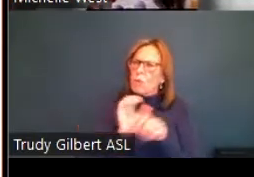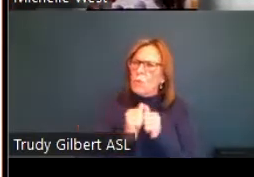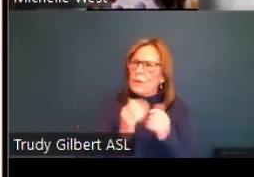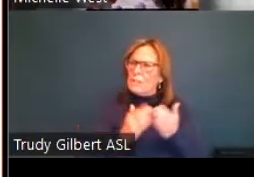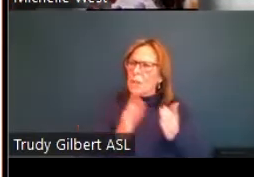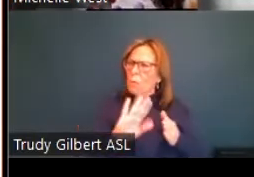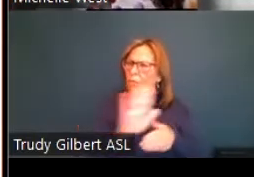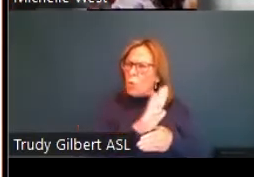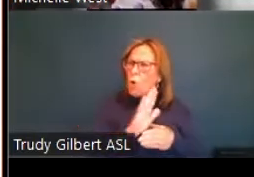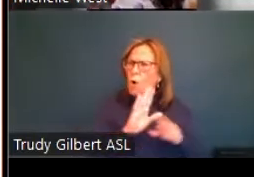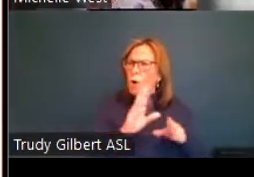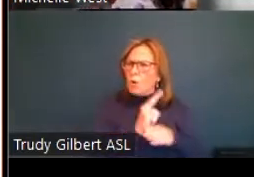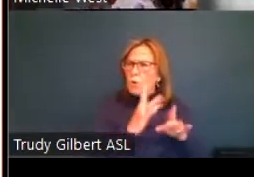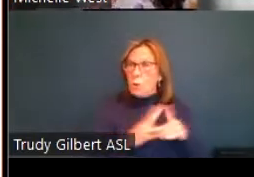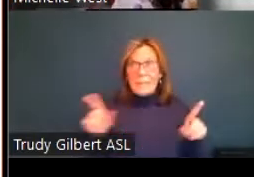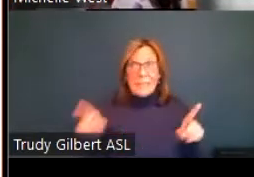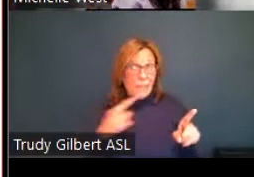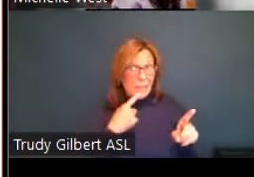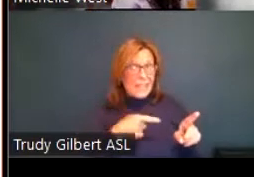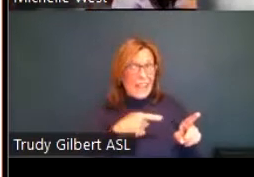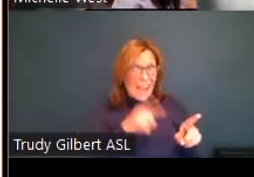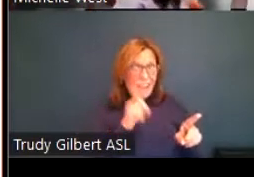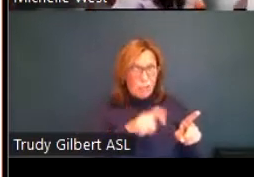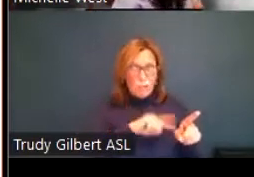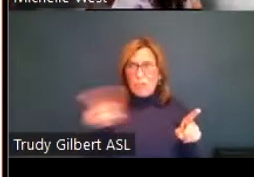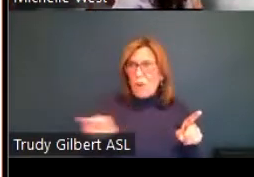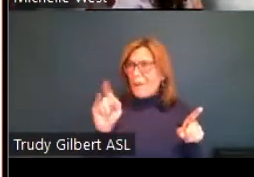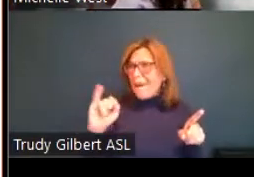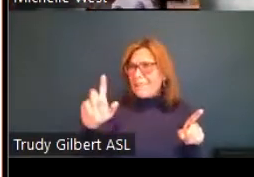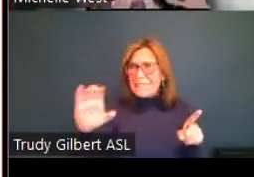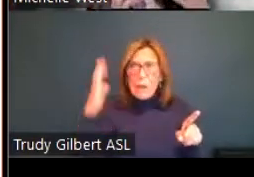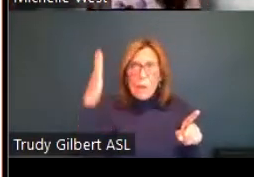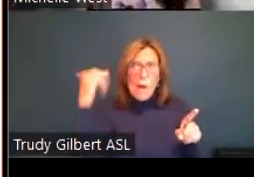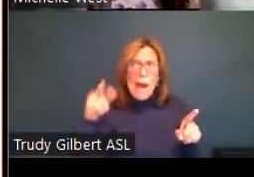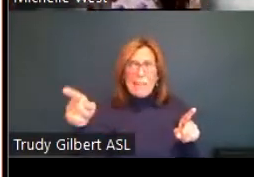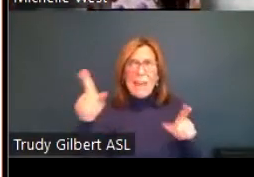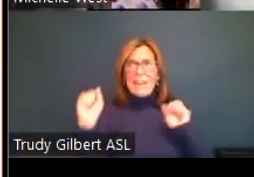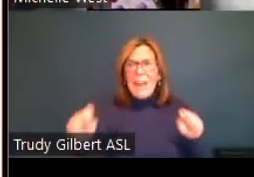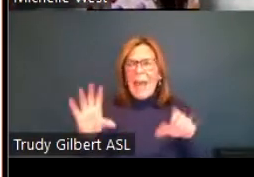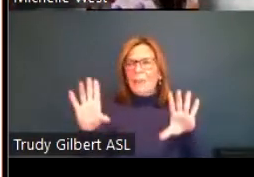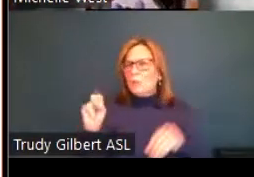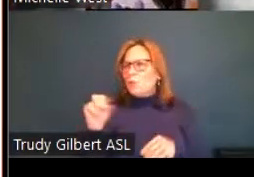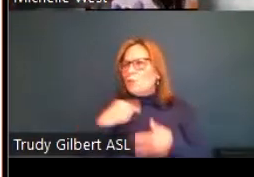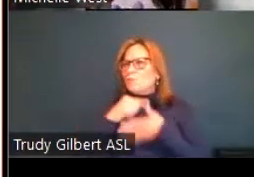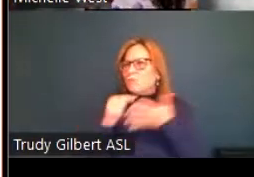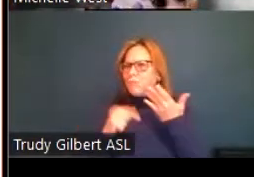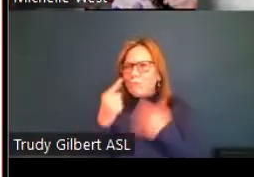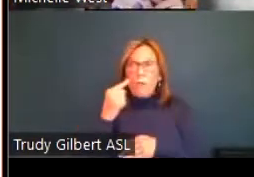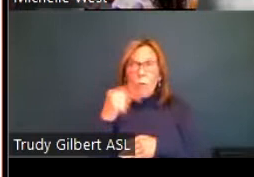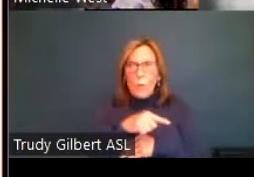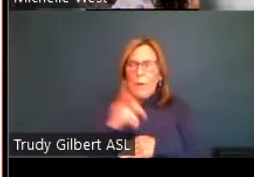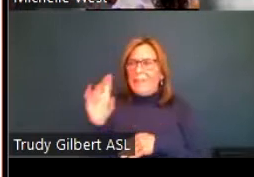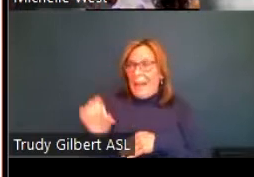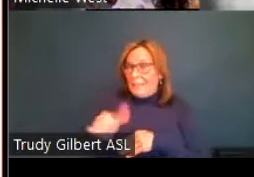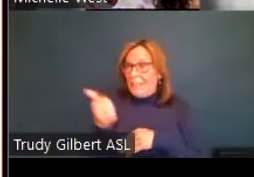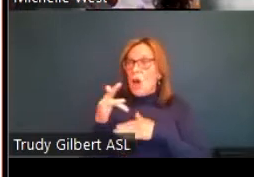hey, you should really go to this center because they can do X, Y, and Z for you. That's a touch. And then